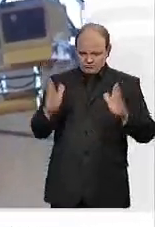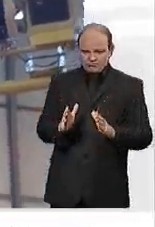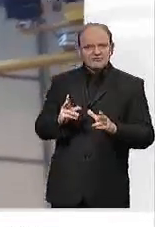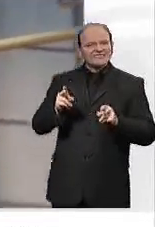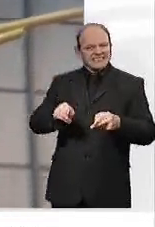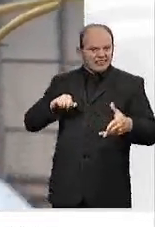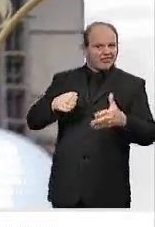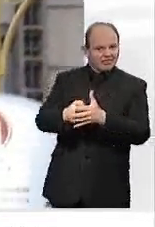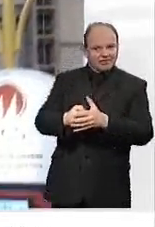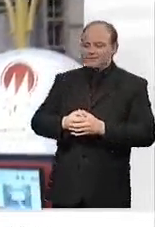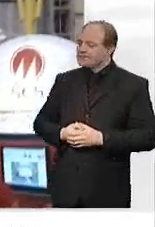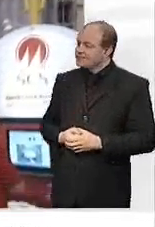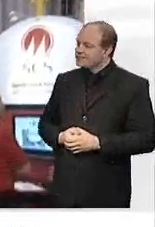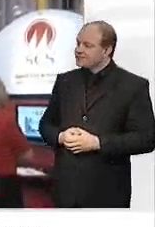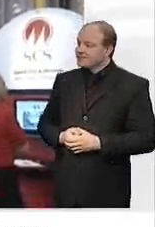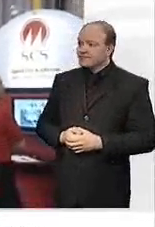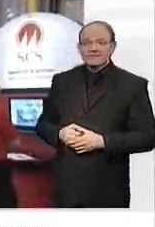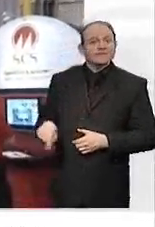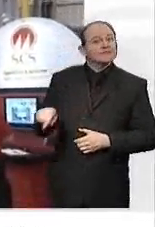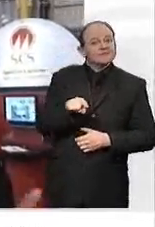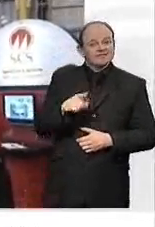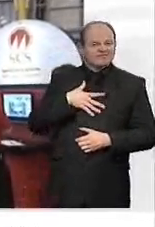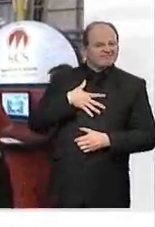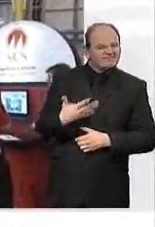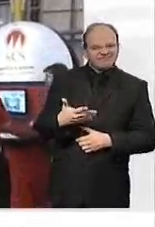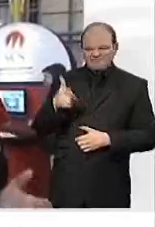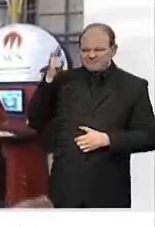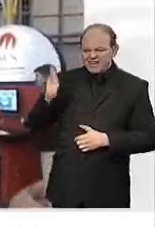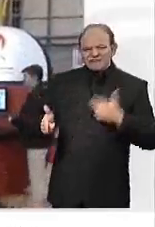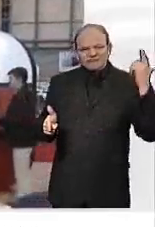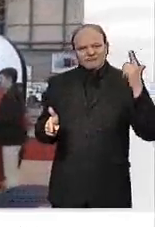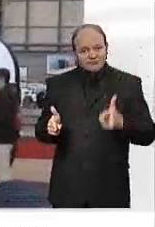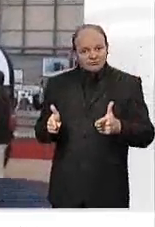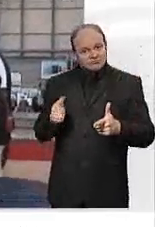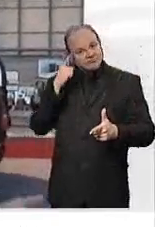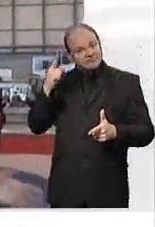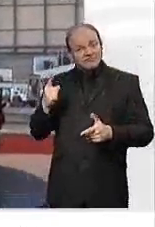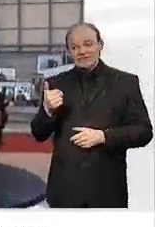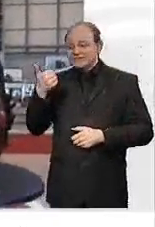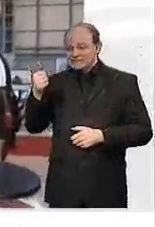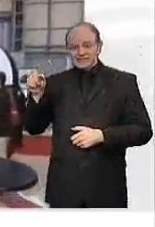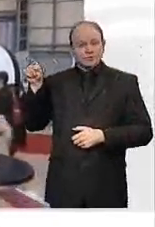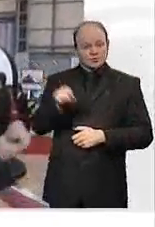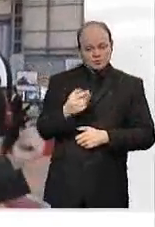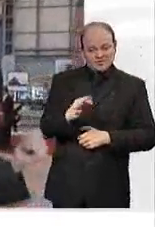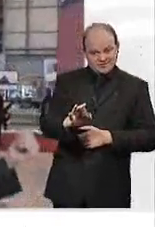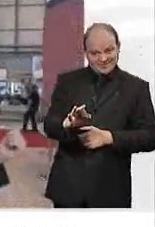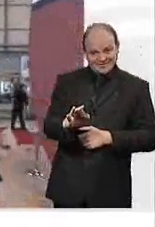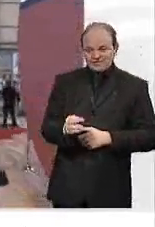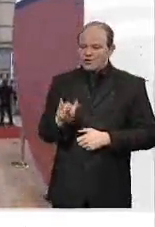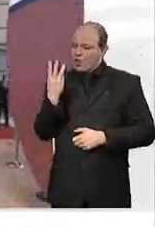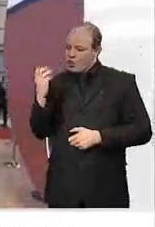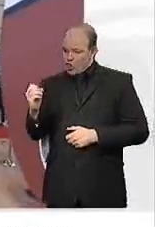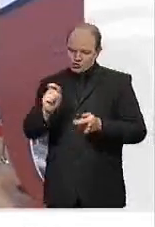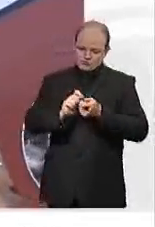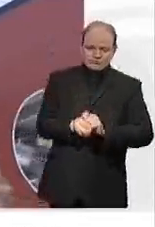but following today's announcement that speed limits could be reduced further from 60 to 50 or 30 to 20 in some areas, we might see more of these cameras on the roads